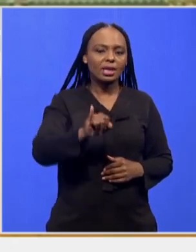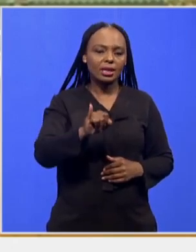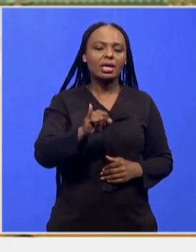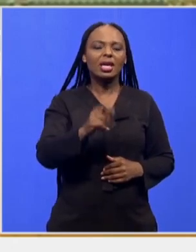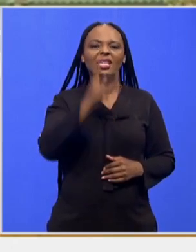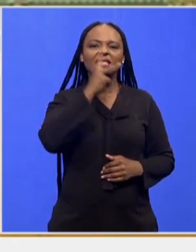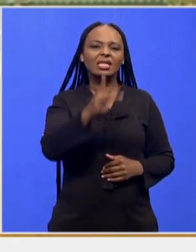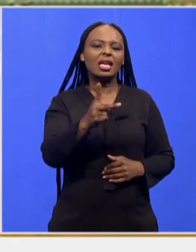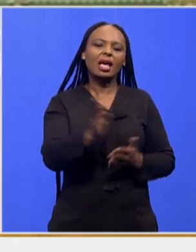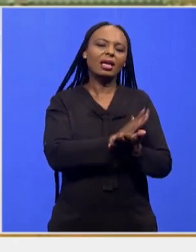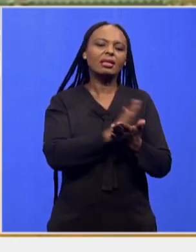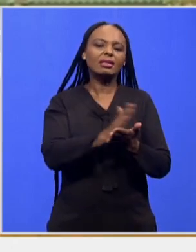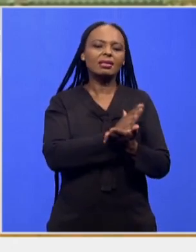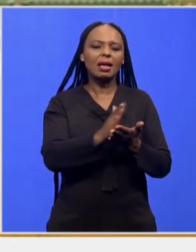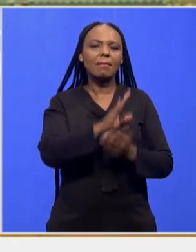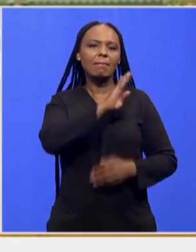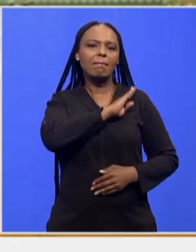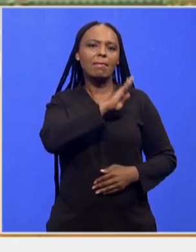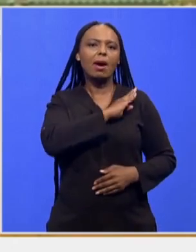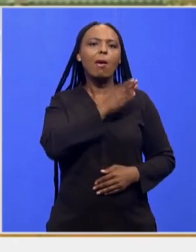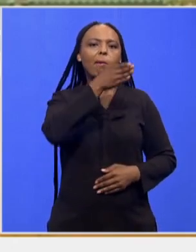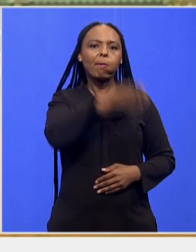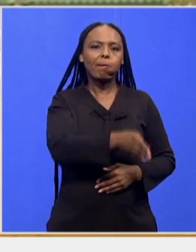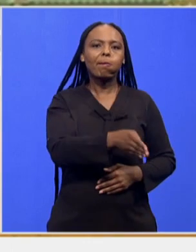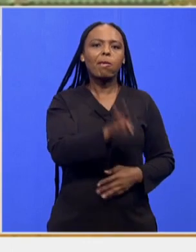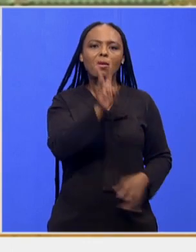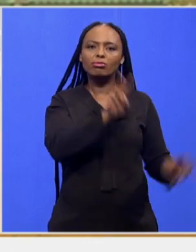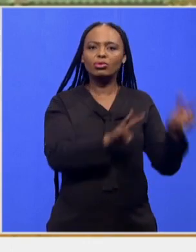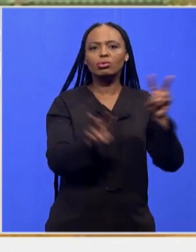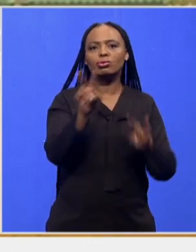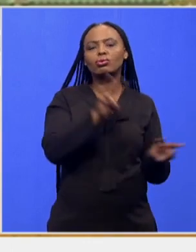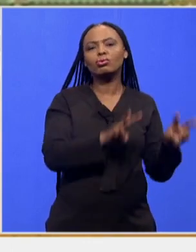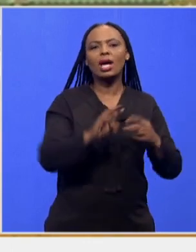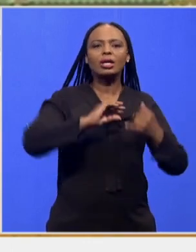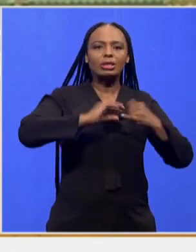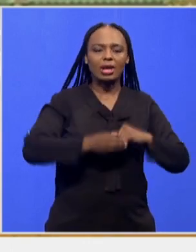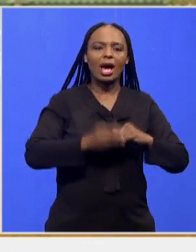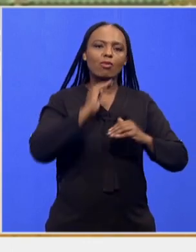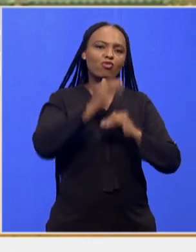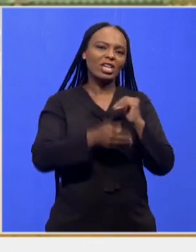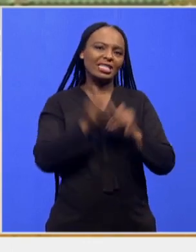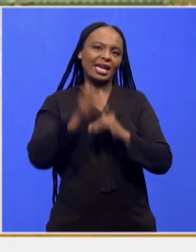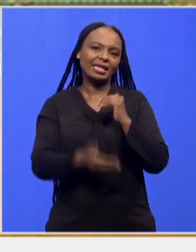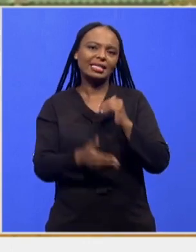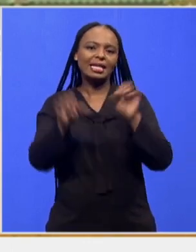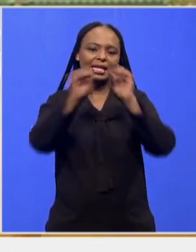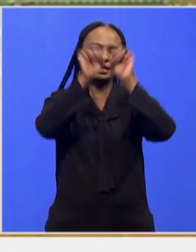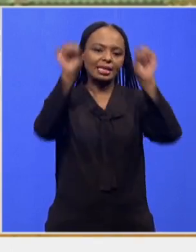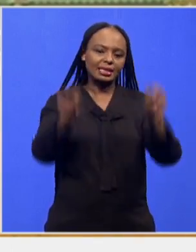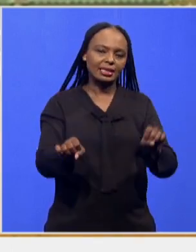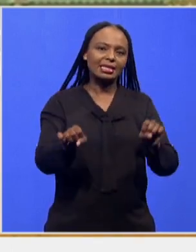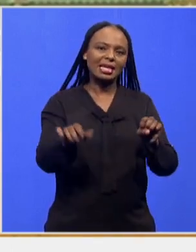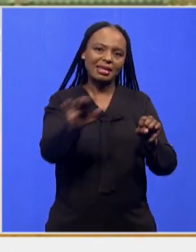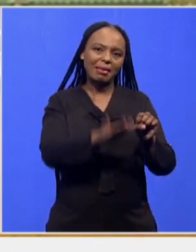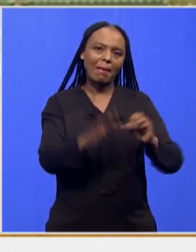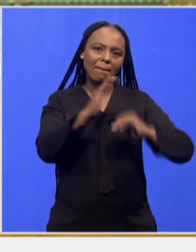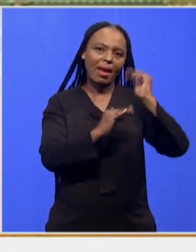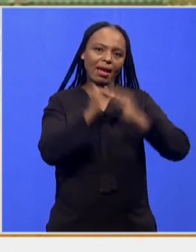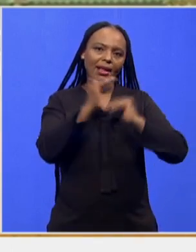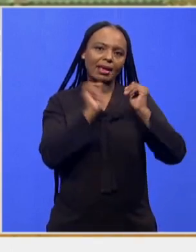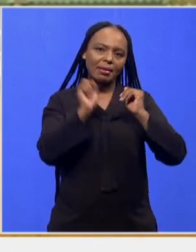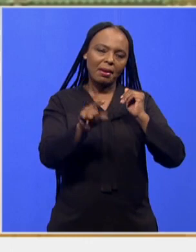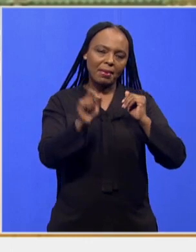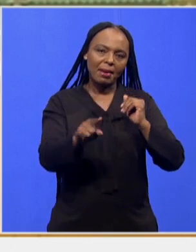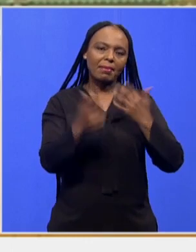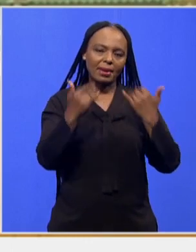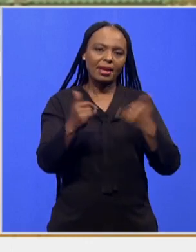seeing, the army coming in, I suppose, to try and protect these assets. Quite correctly on the issue of sabotage, interesting question